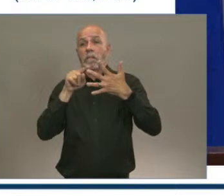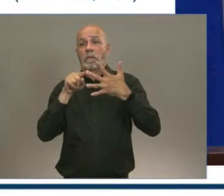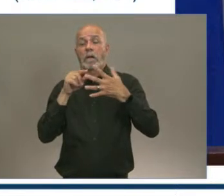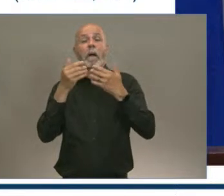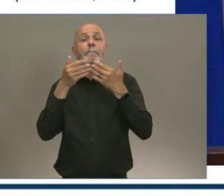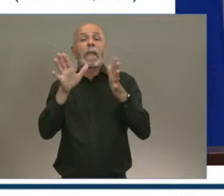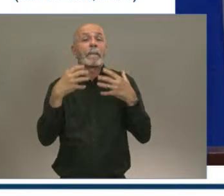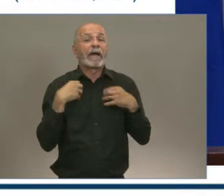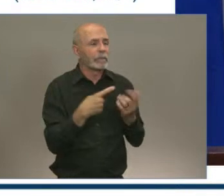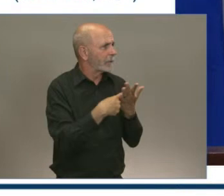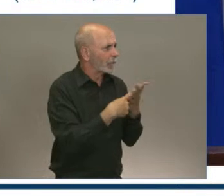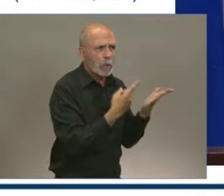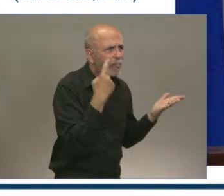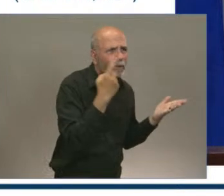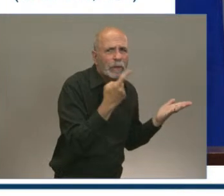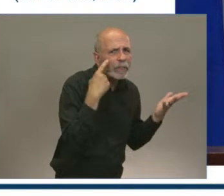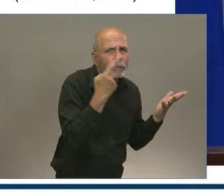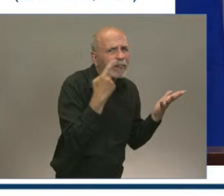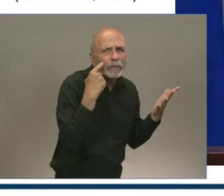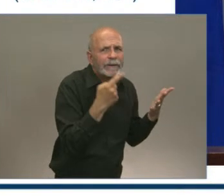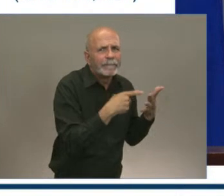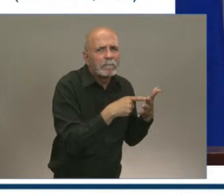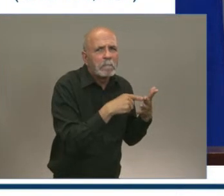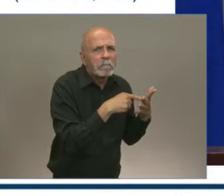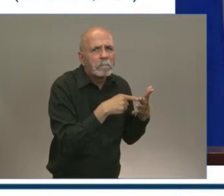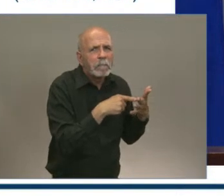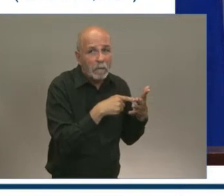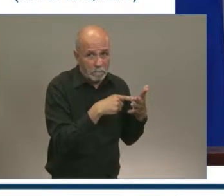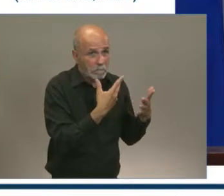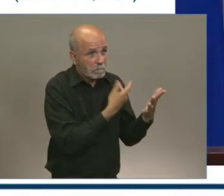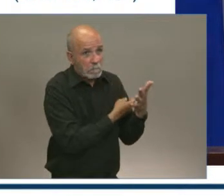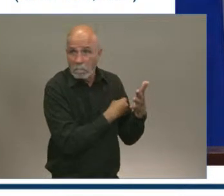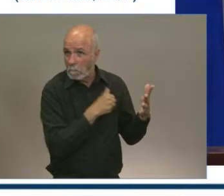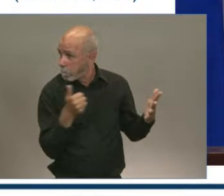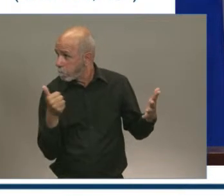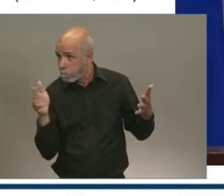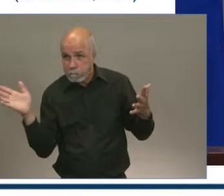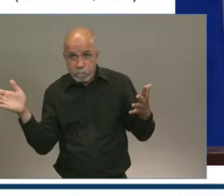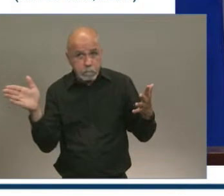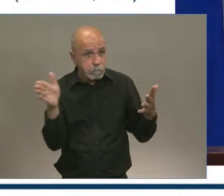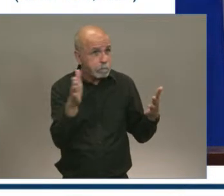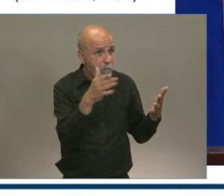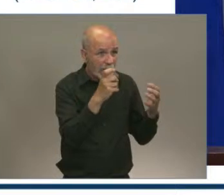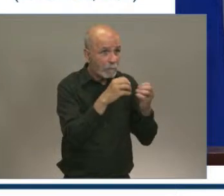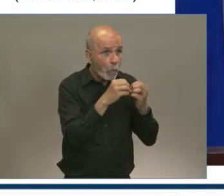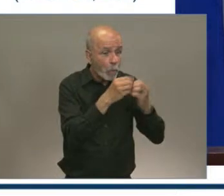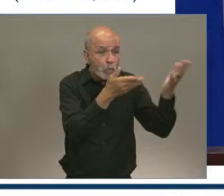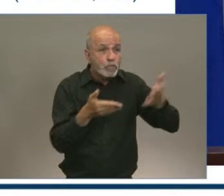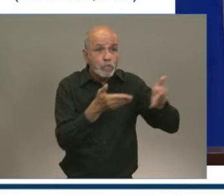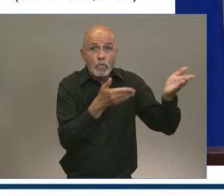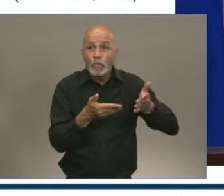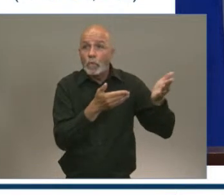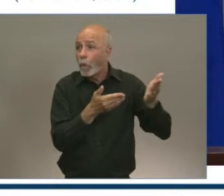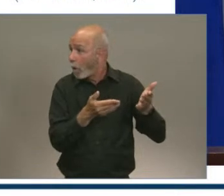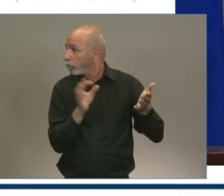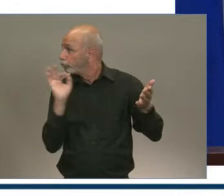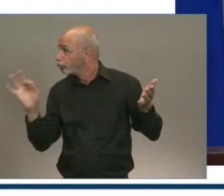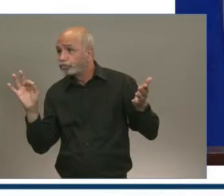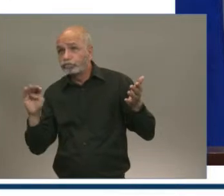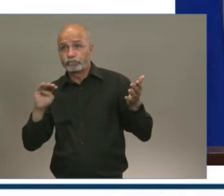those discussions based on our vaccine uptake. We have positive signs that we're getting even more supply now. So all these factors